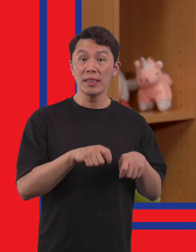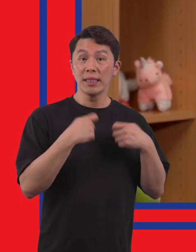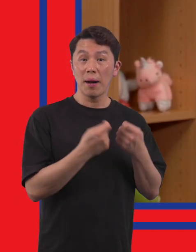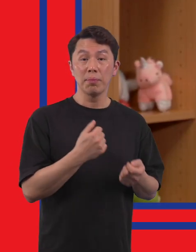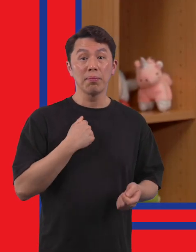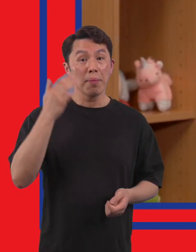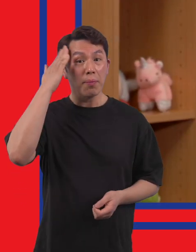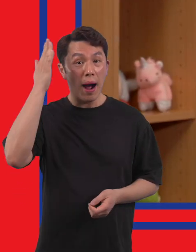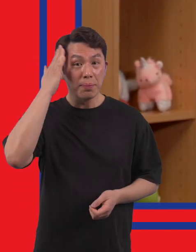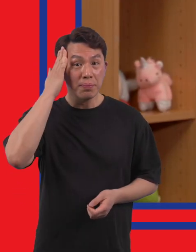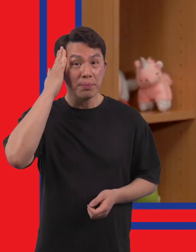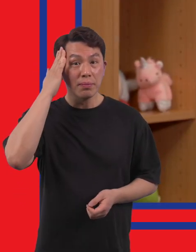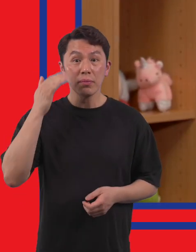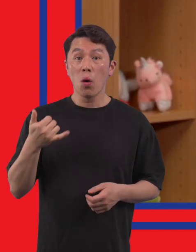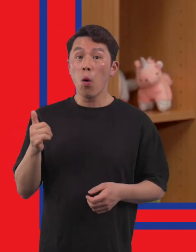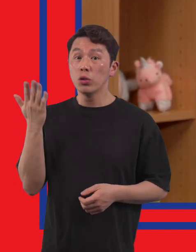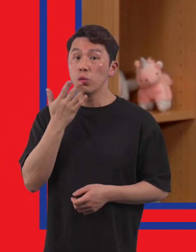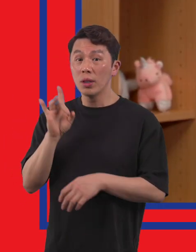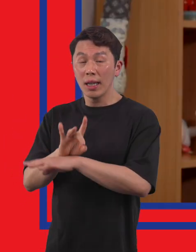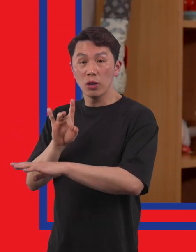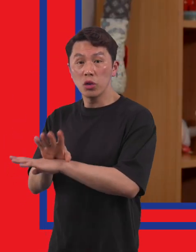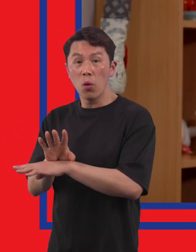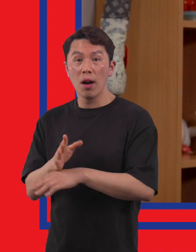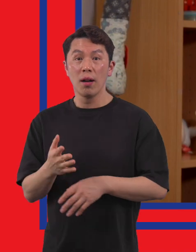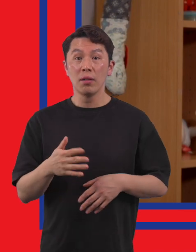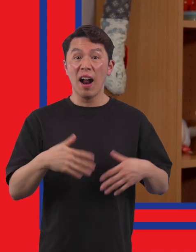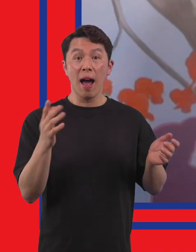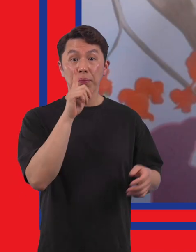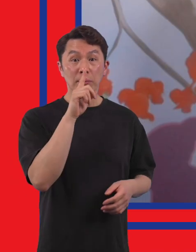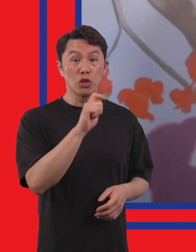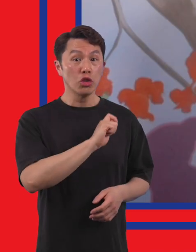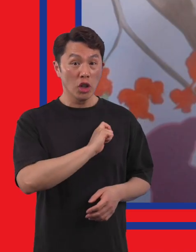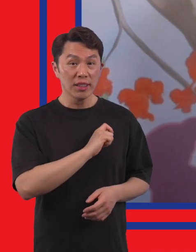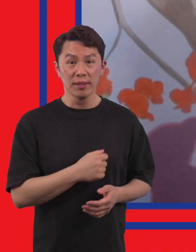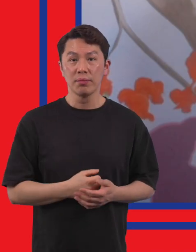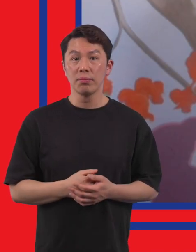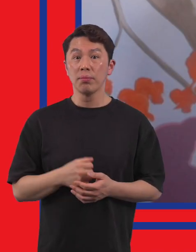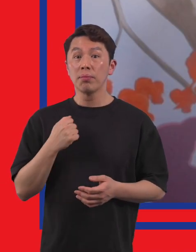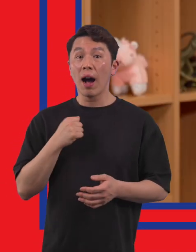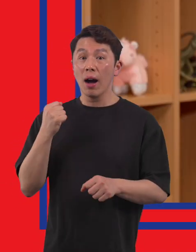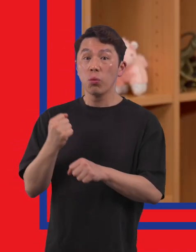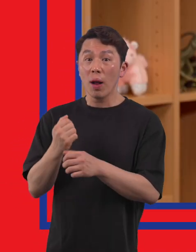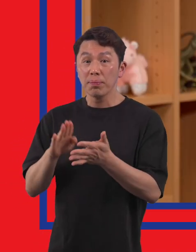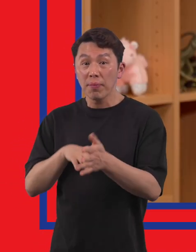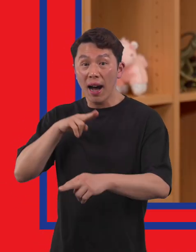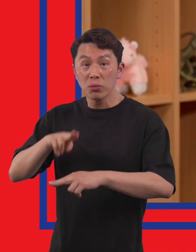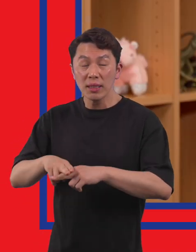My safety team is my mum, school counsellor, your people that you trust,